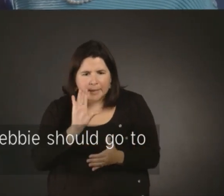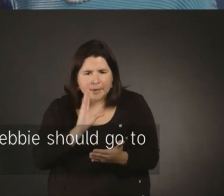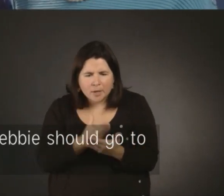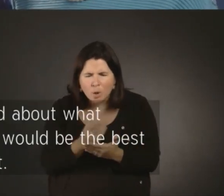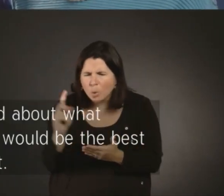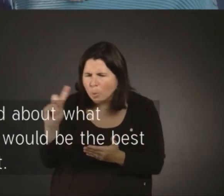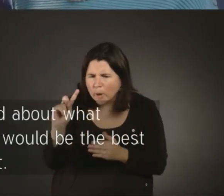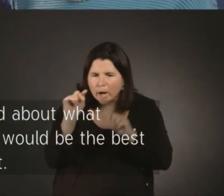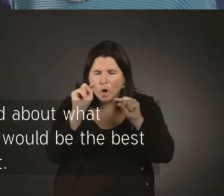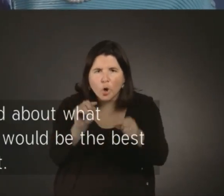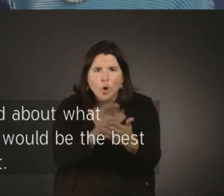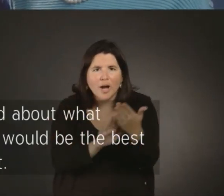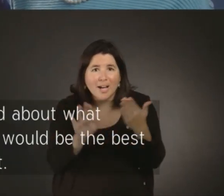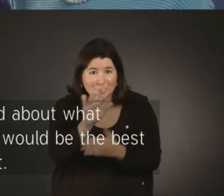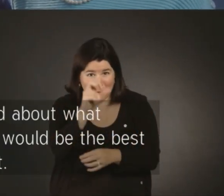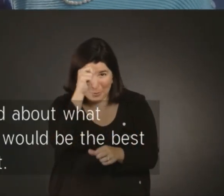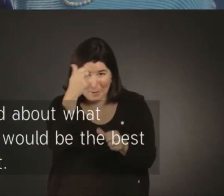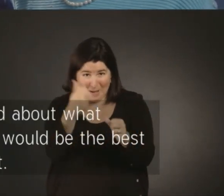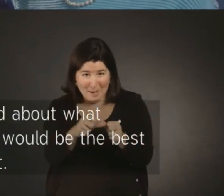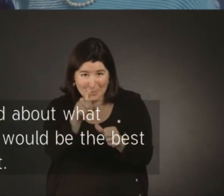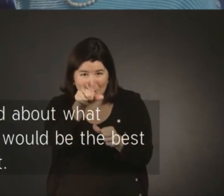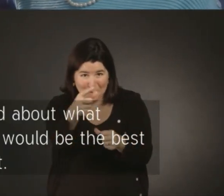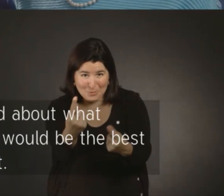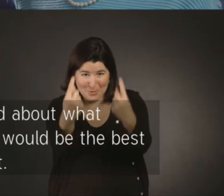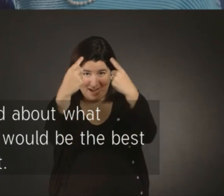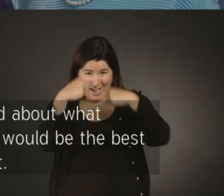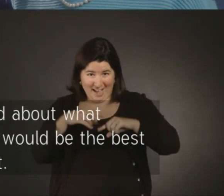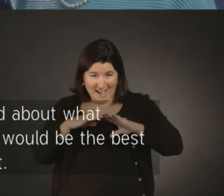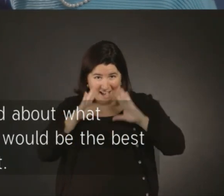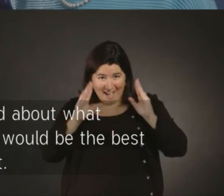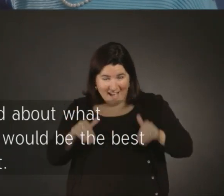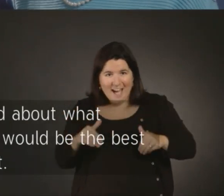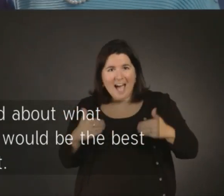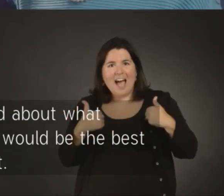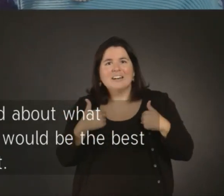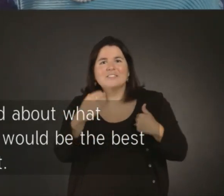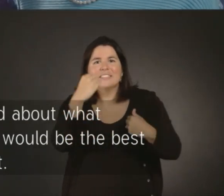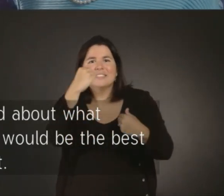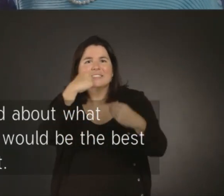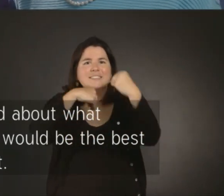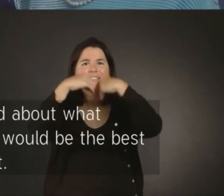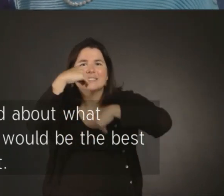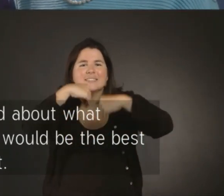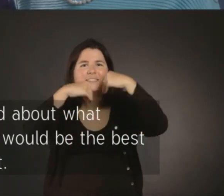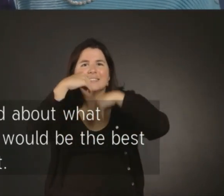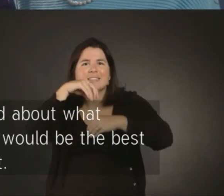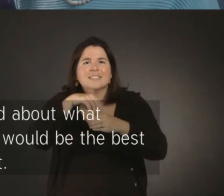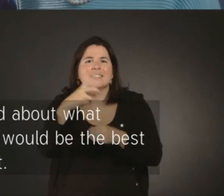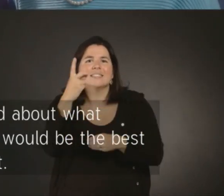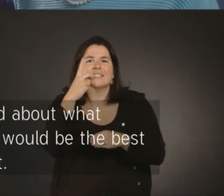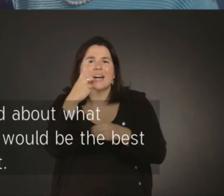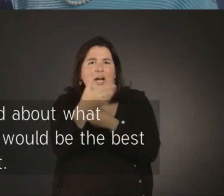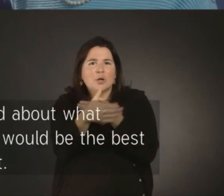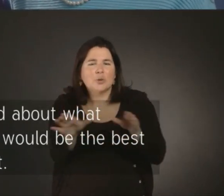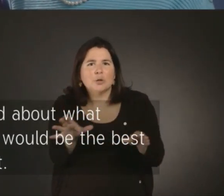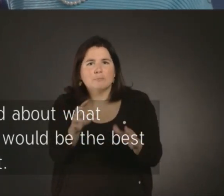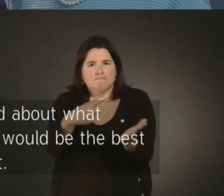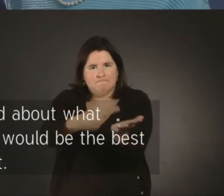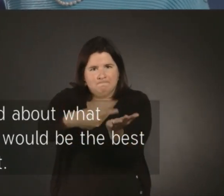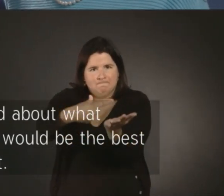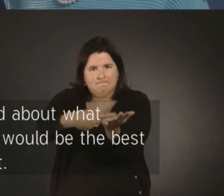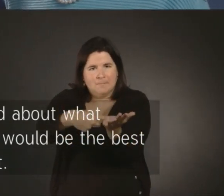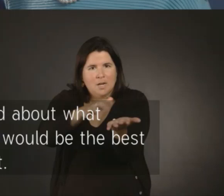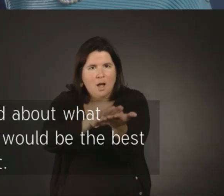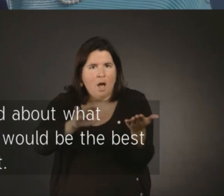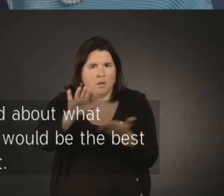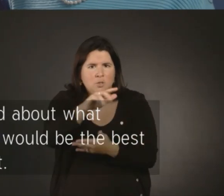Remember? We had dinner in our dining room and we talked about what colleges, because we didn't have an idea.